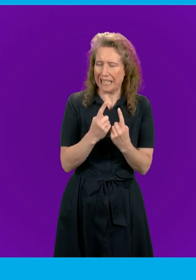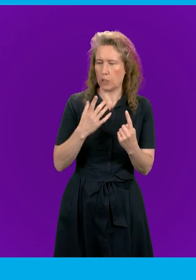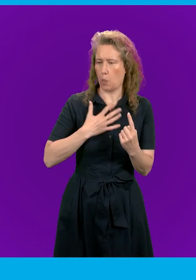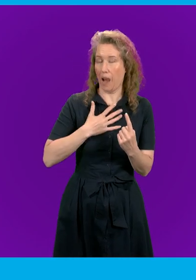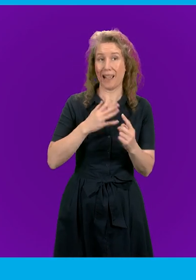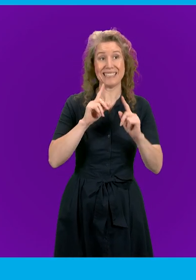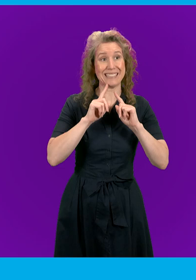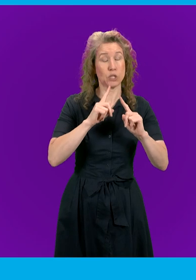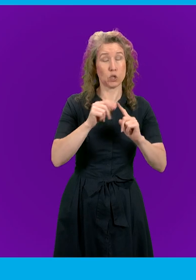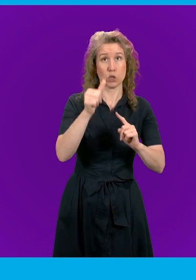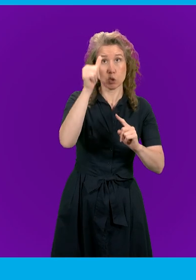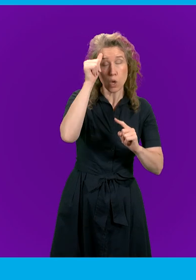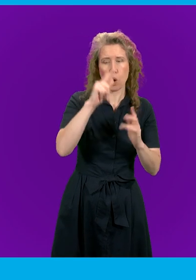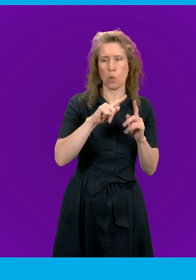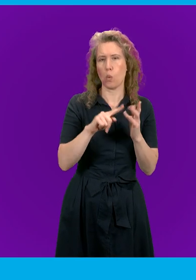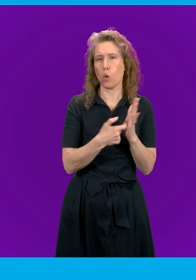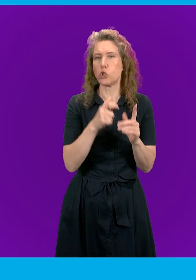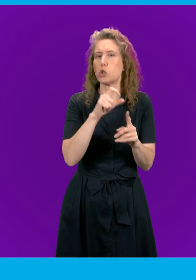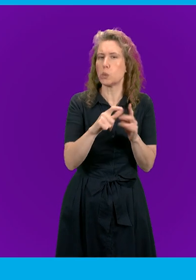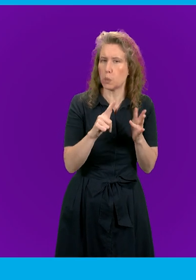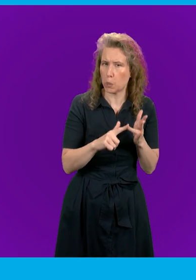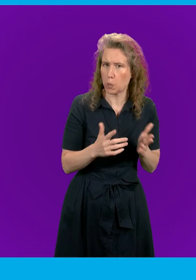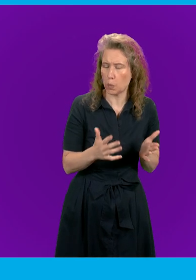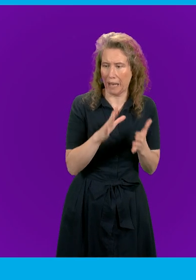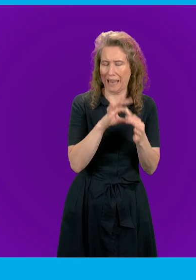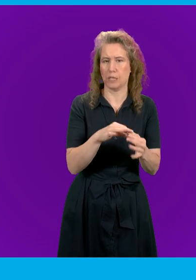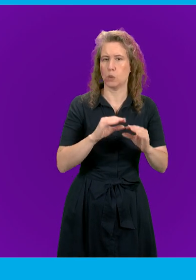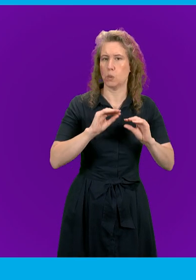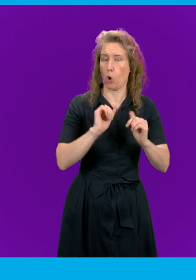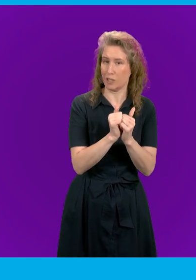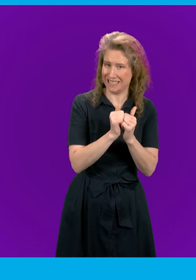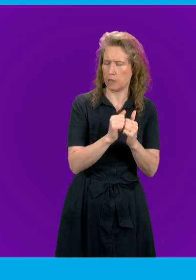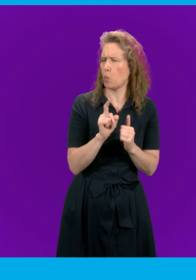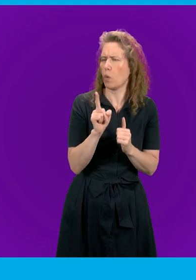to know or to do about educational consent, what would it be?